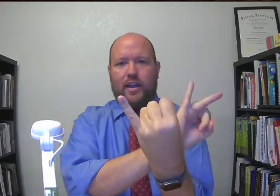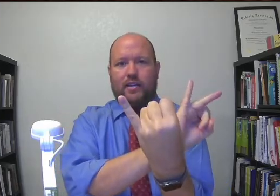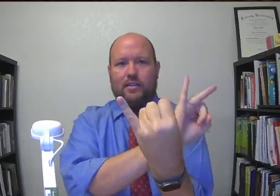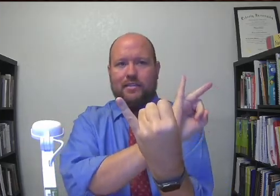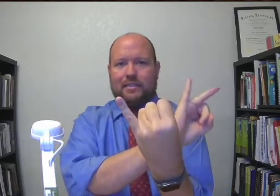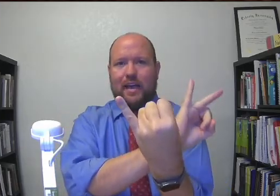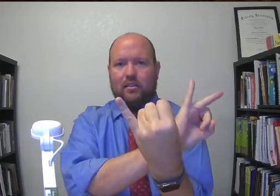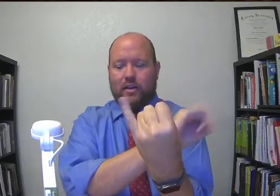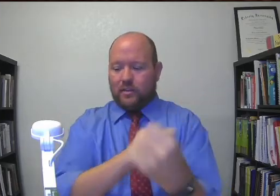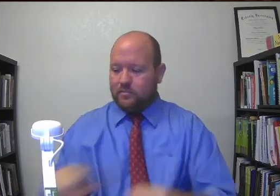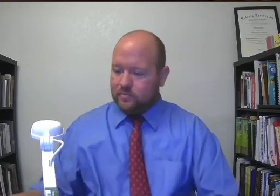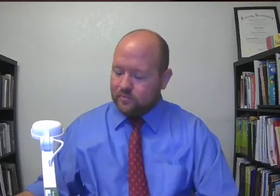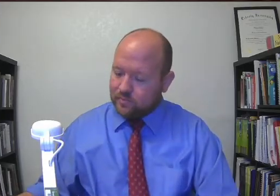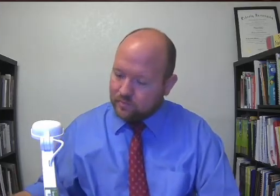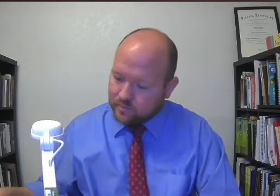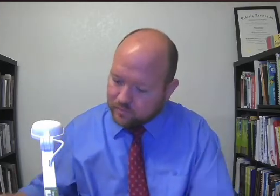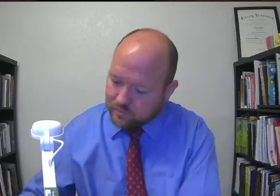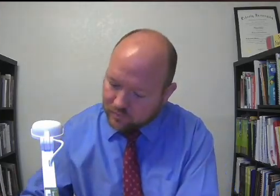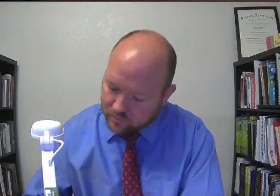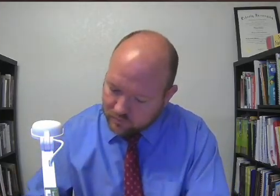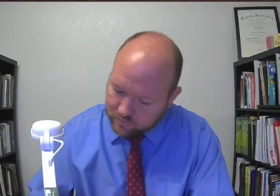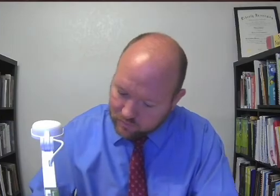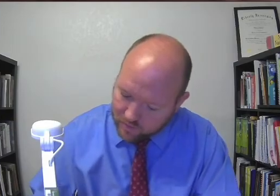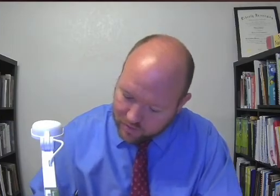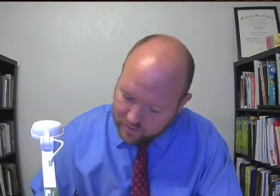S-a-l-a-ry. Salary.